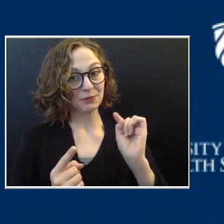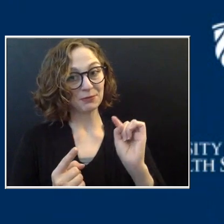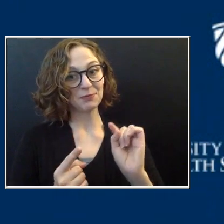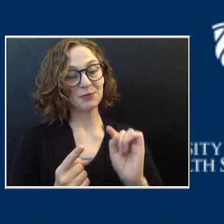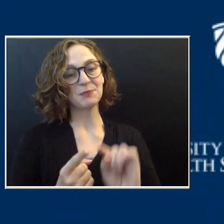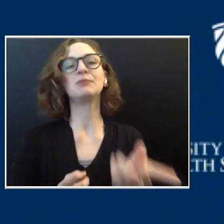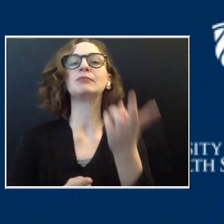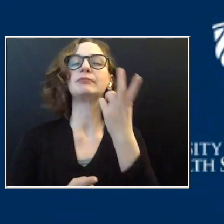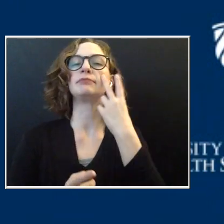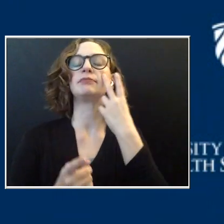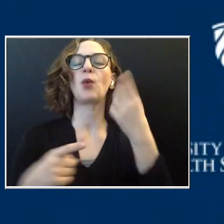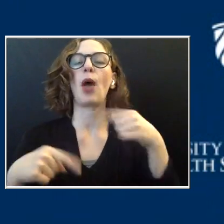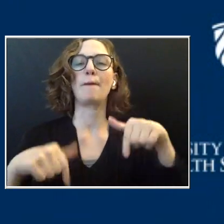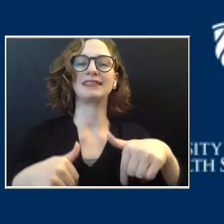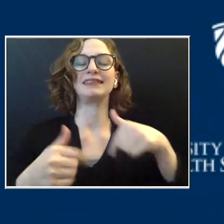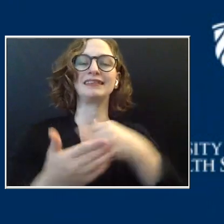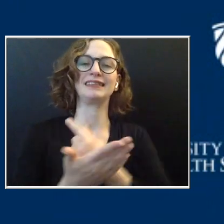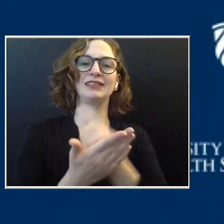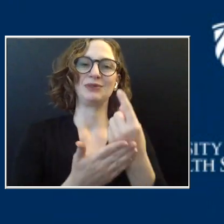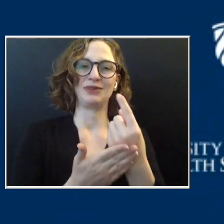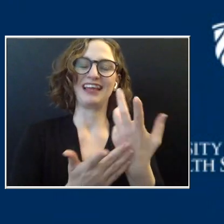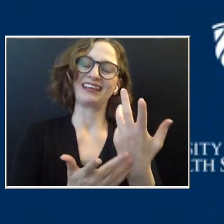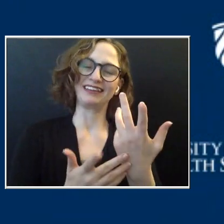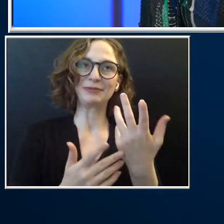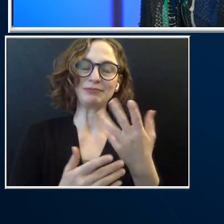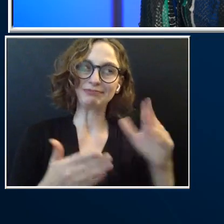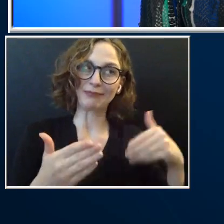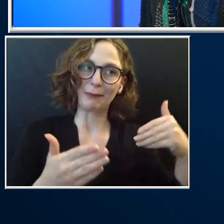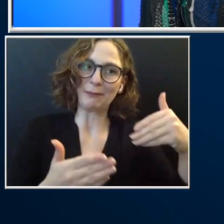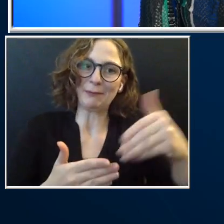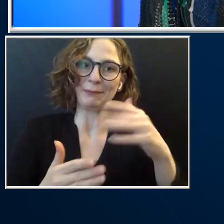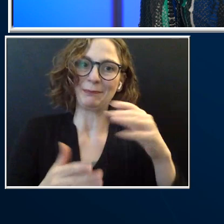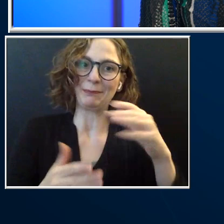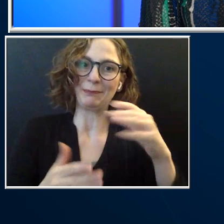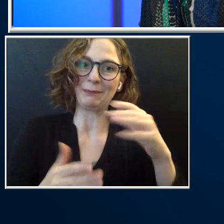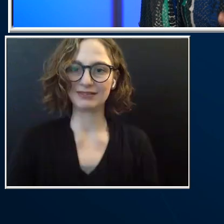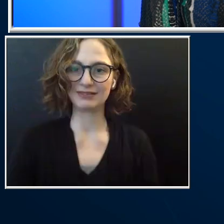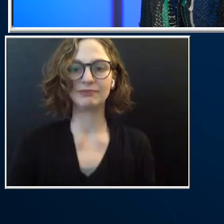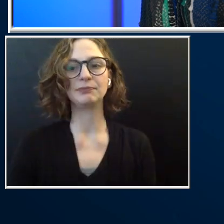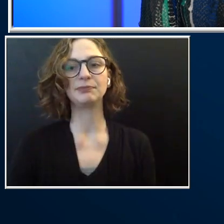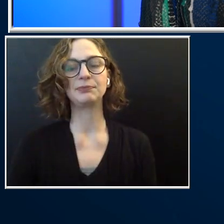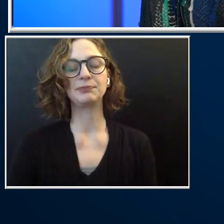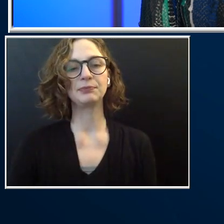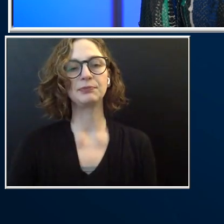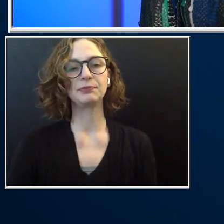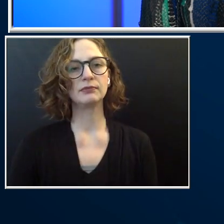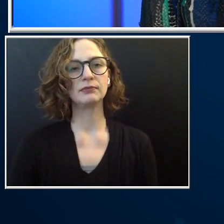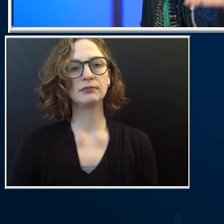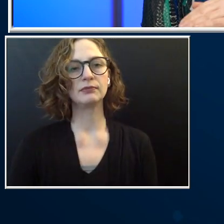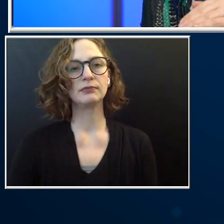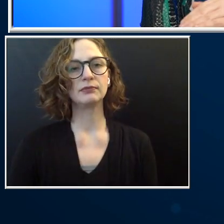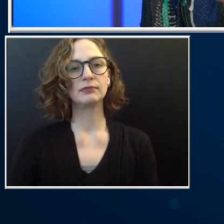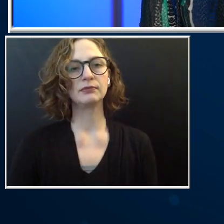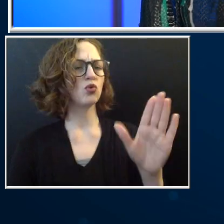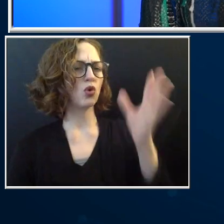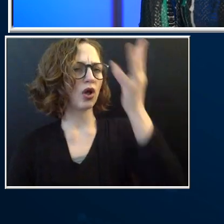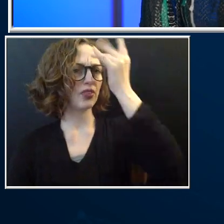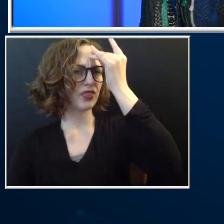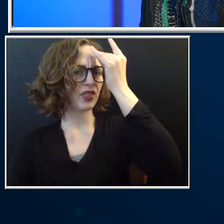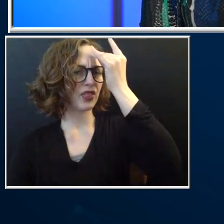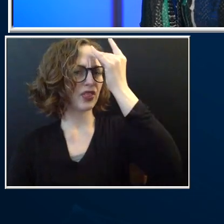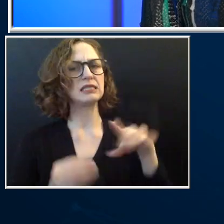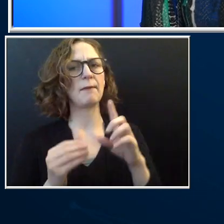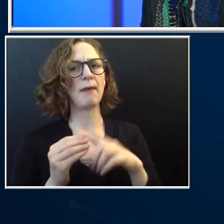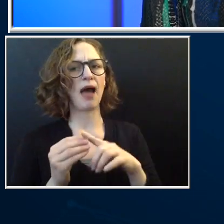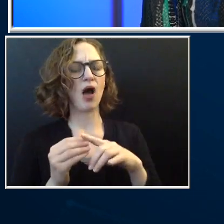getting into that specific Christmas holiday. I want your thoughts on the urgent CDC's health advisory that went out last